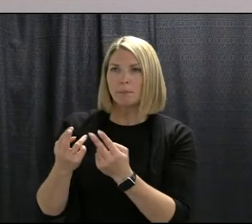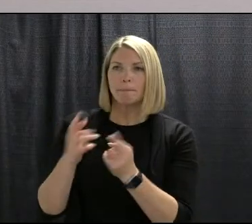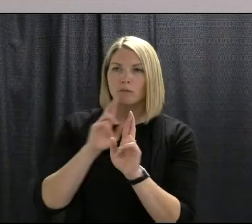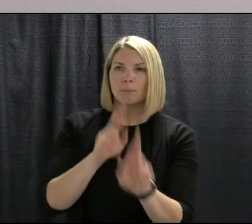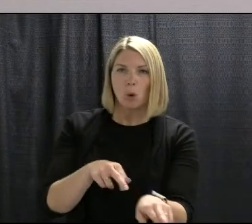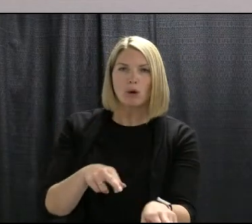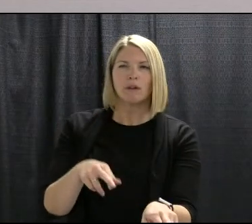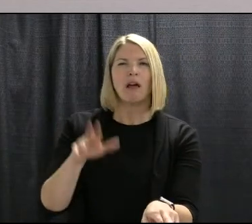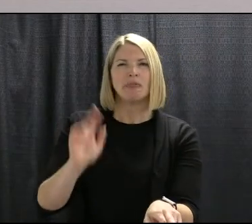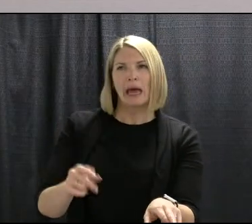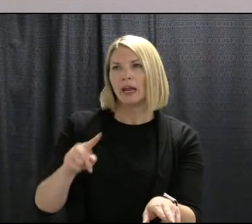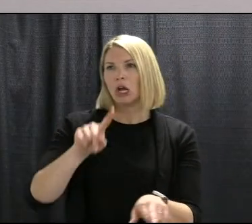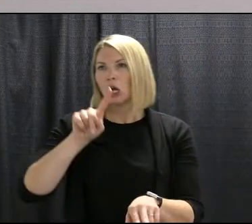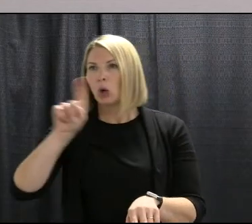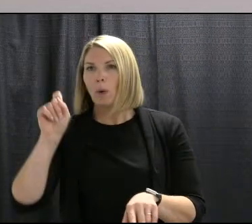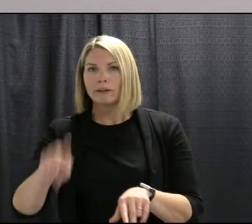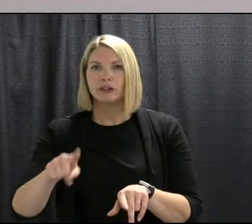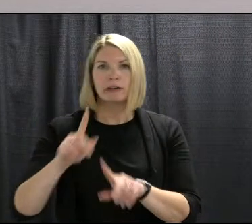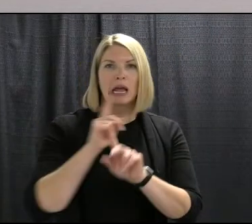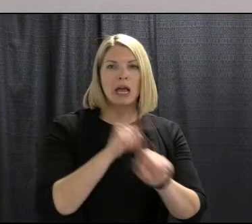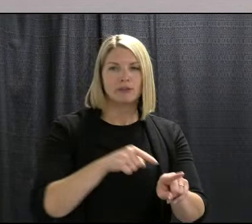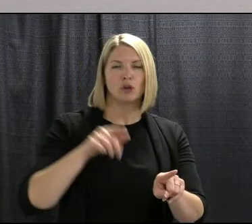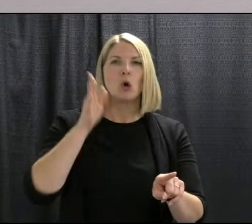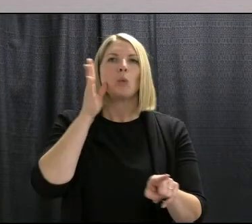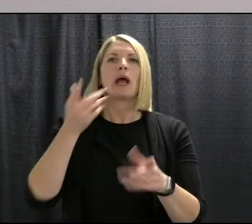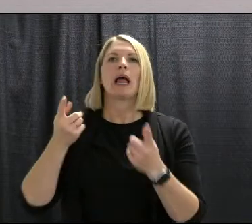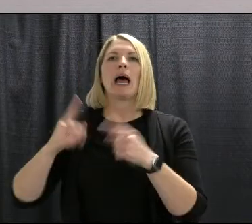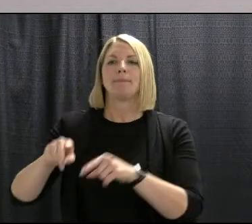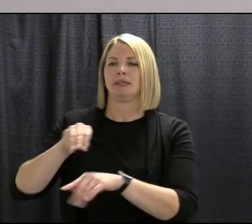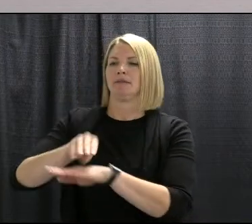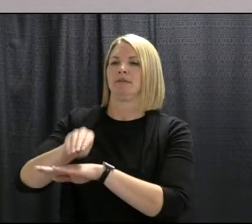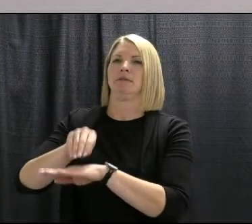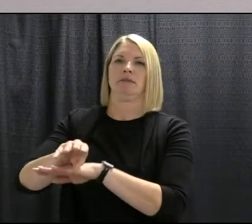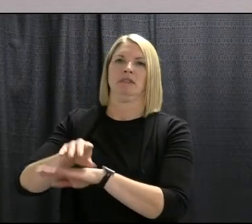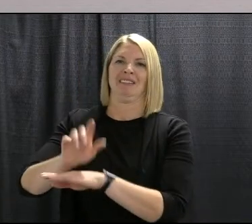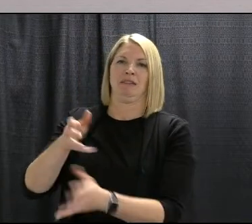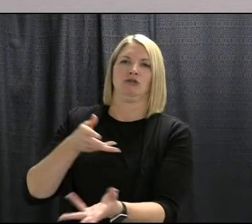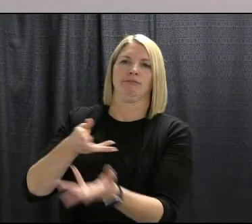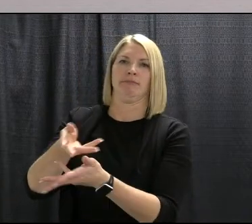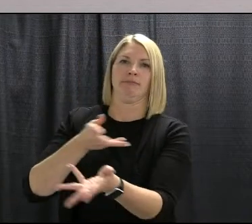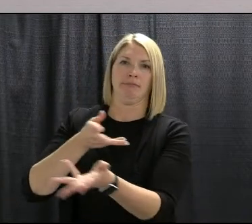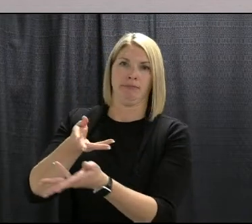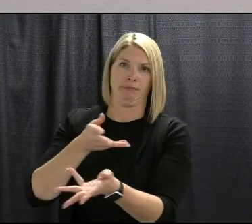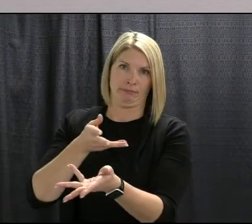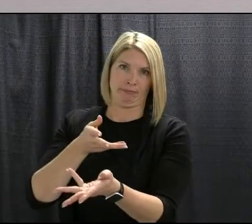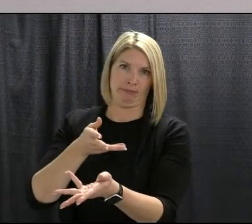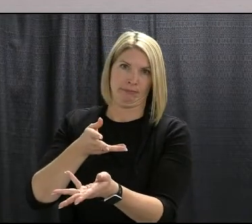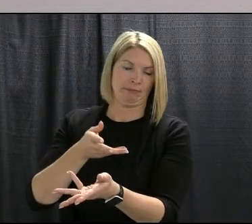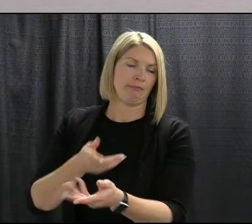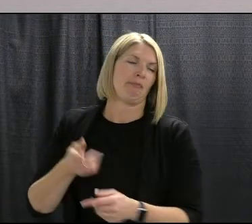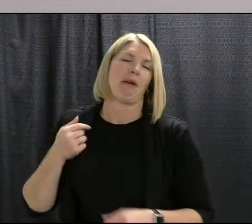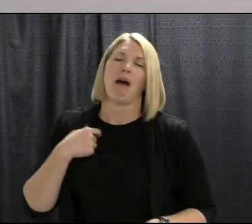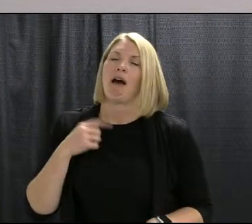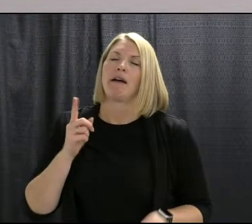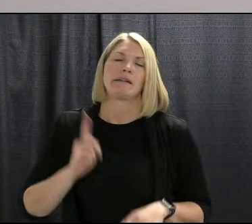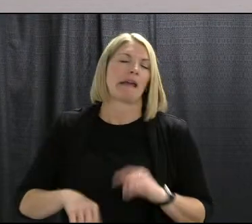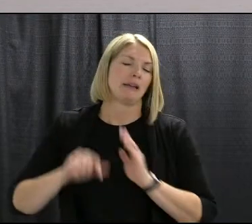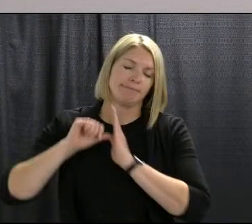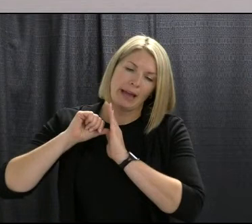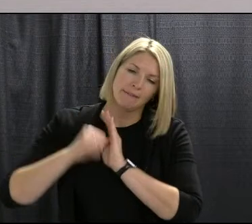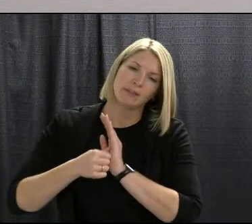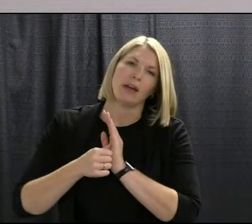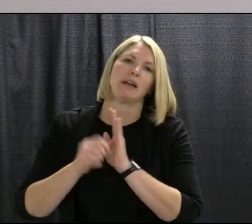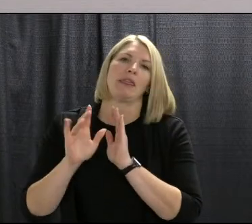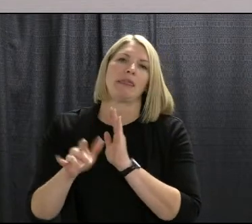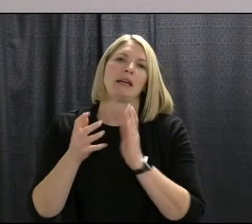and answers that are going to come from that consultation that we're going to be doing, which is a very, very important piece. I can't understate or overstate how important that is.